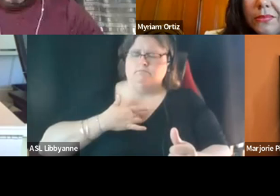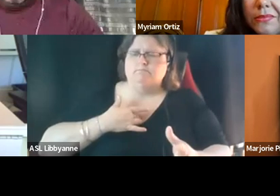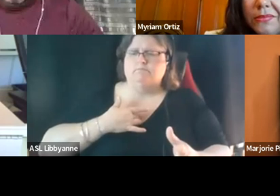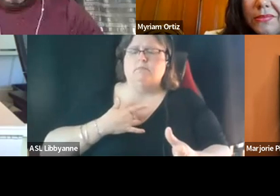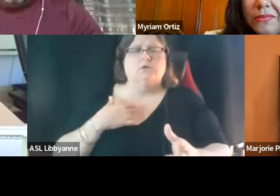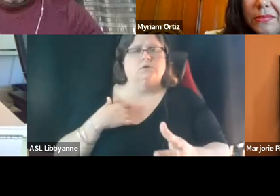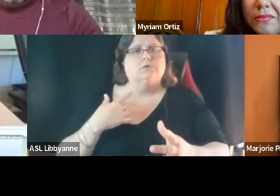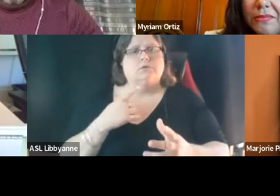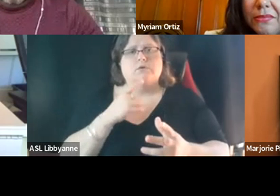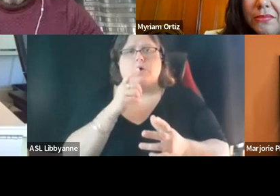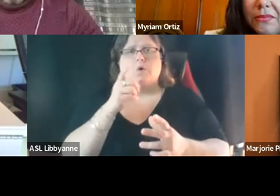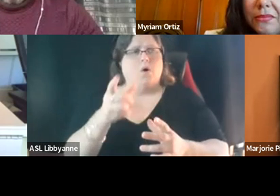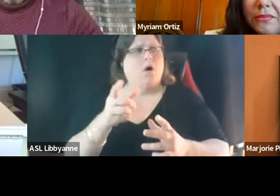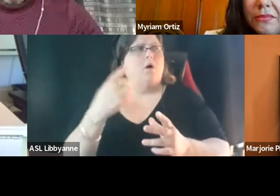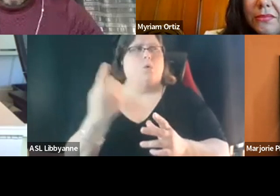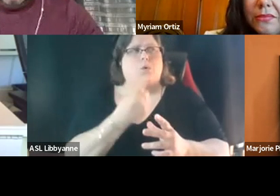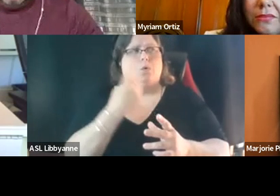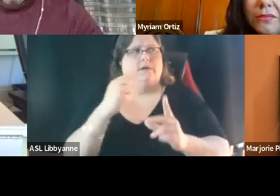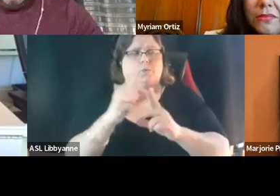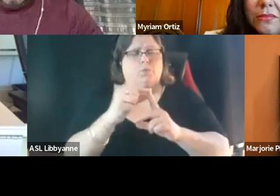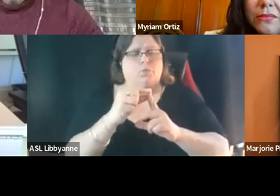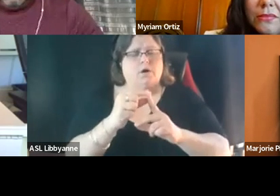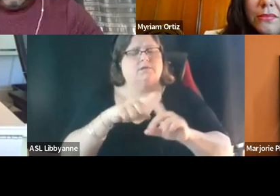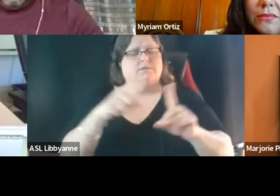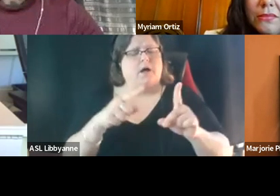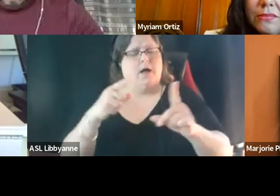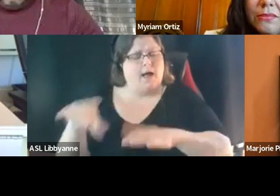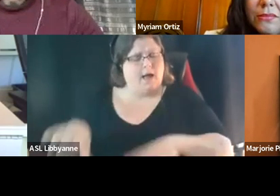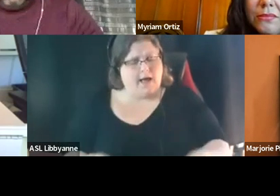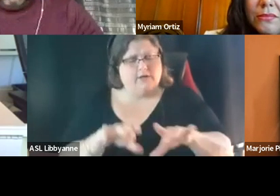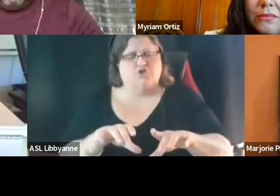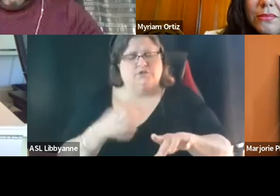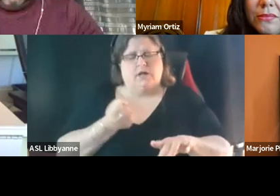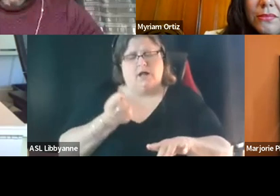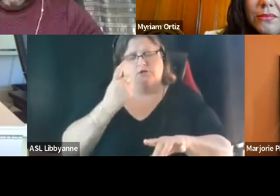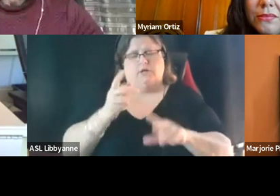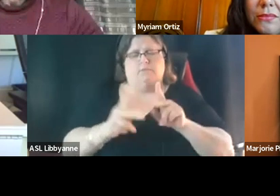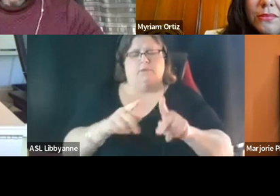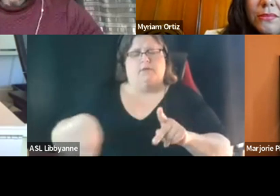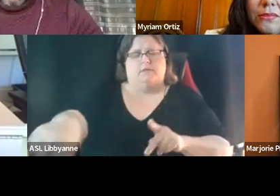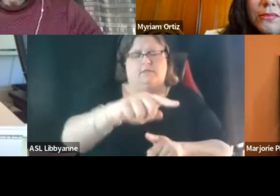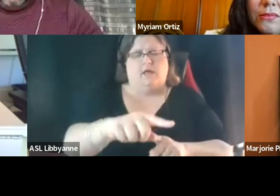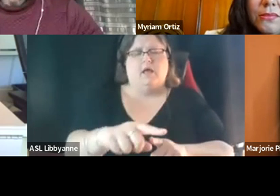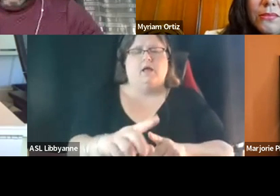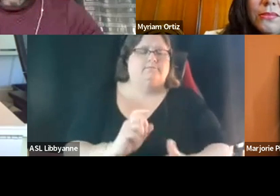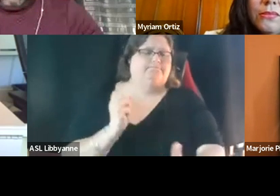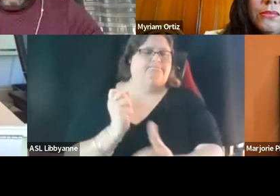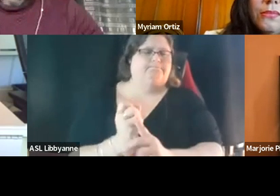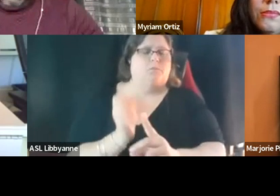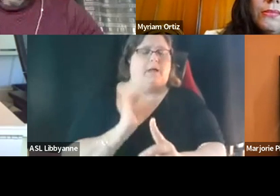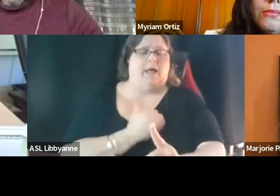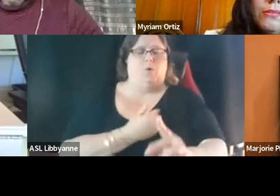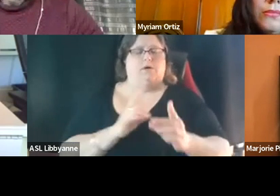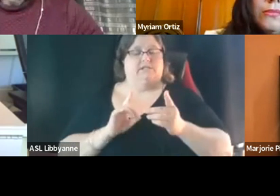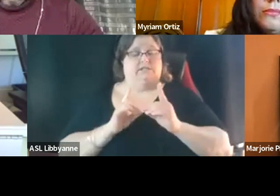that centers on the voices, interests, and the needs of those more impacted by the district decision-making